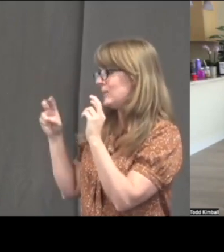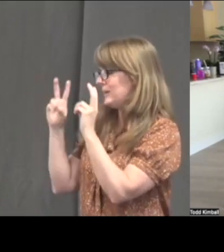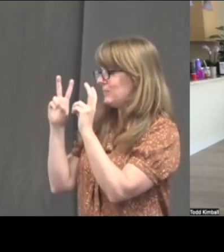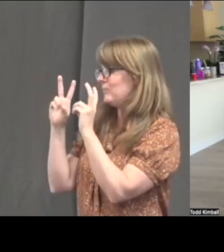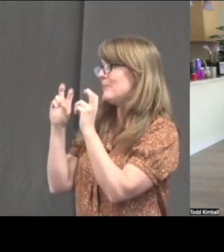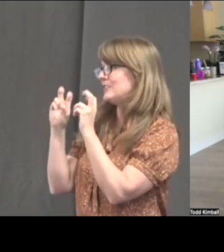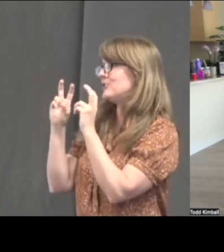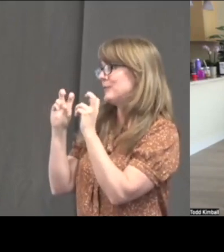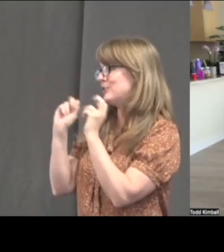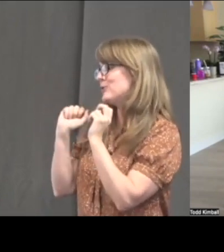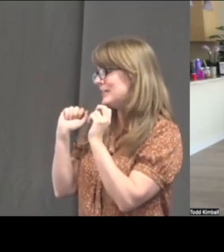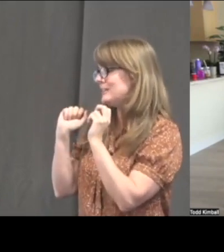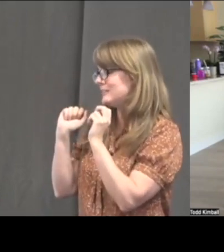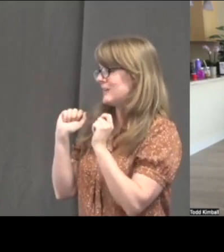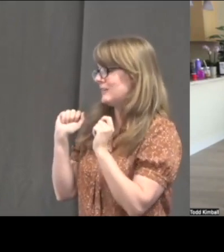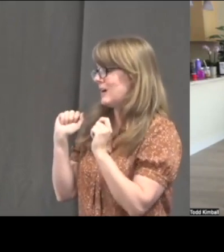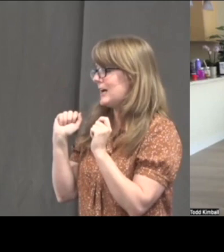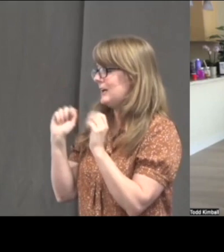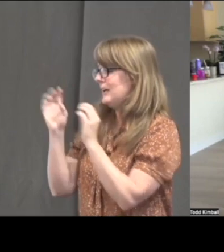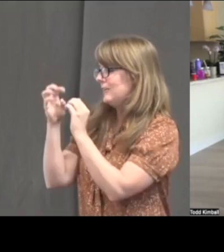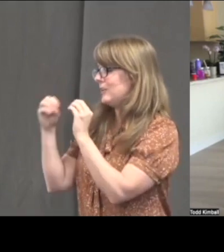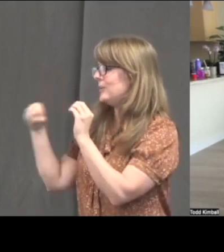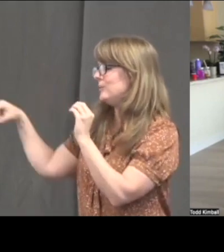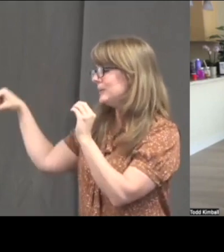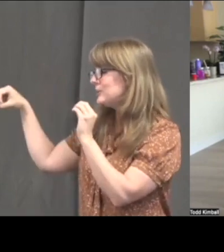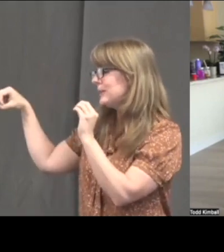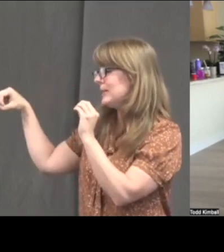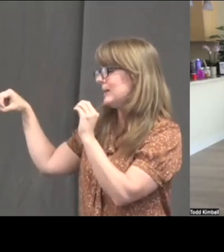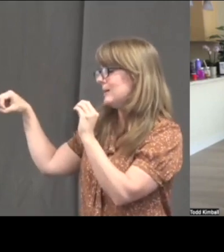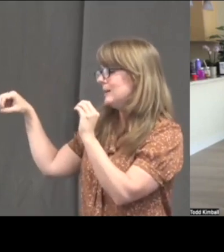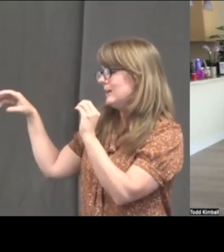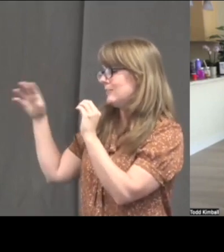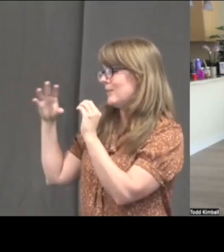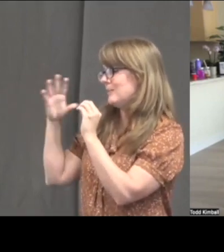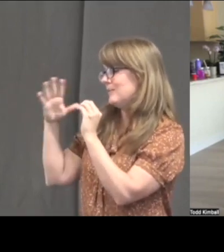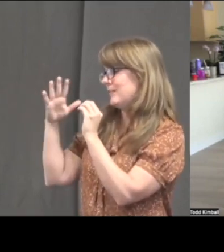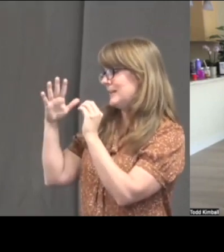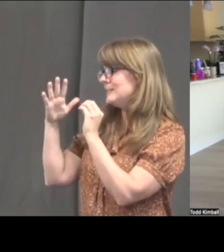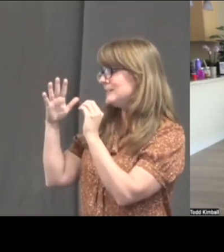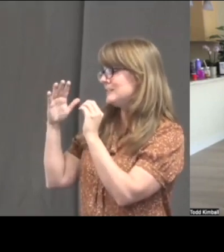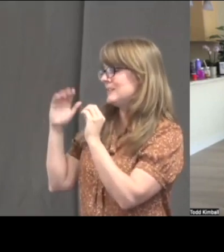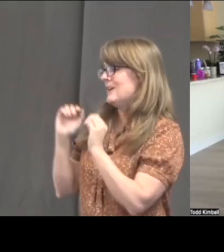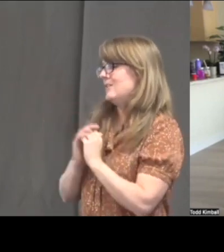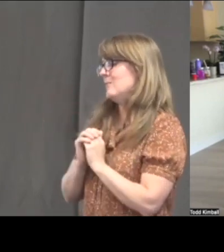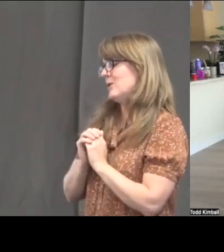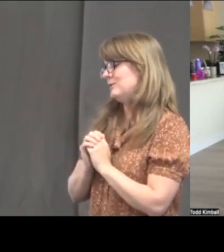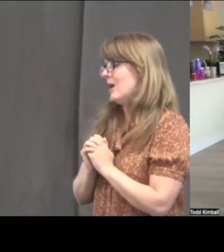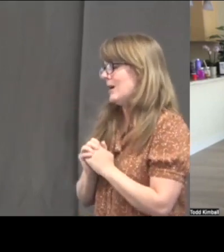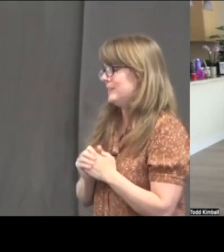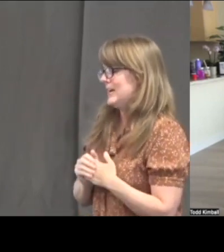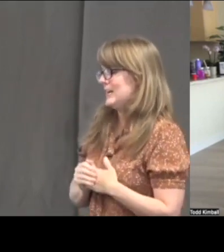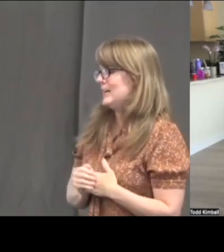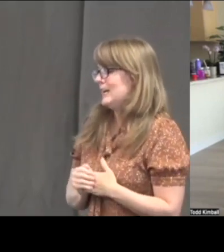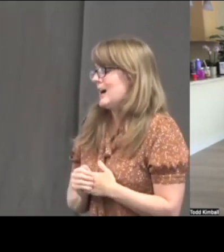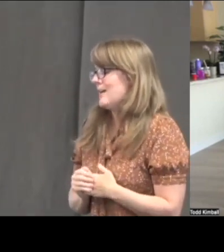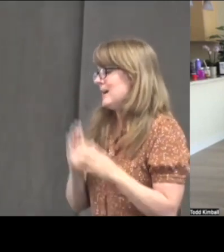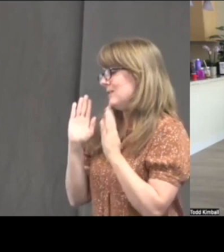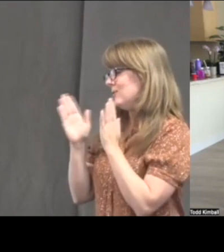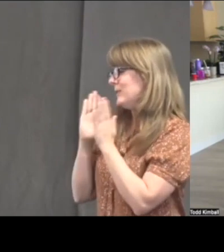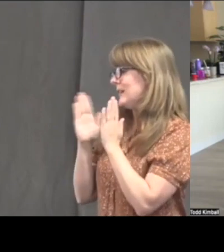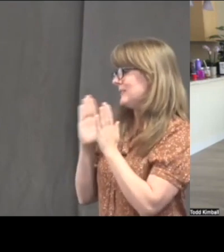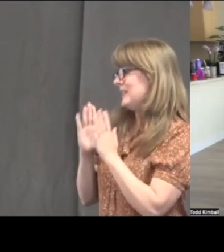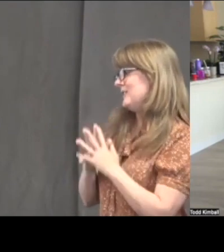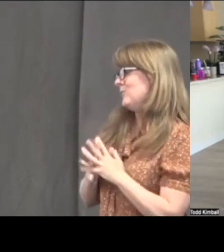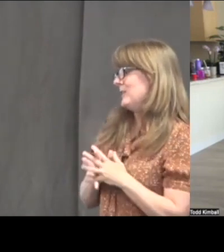retreated. We measured retreats a lot. So who retreated from the fence the most often. And then